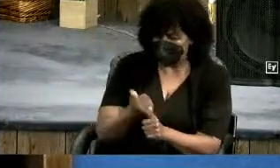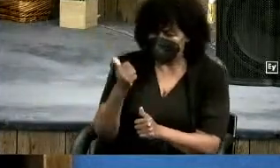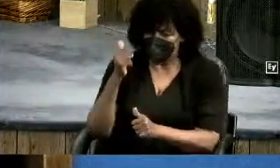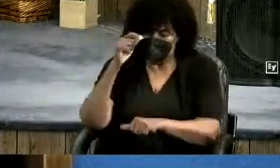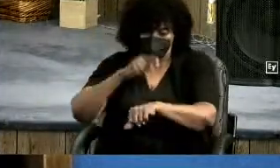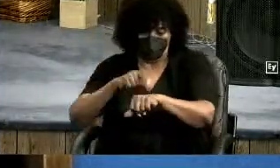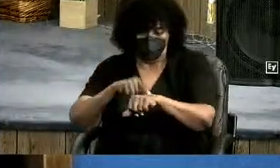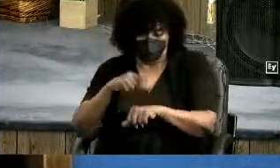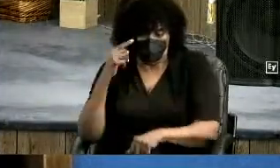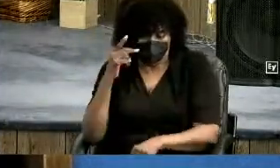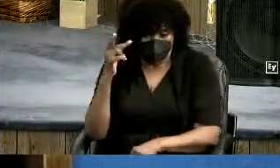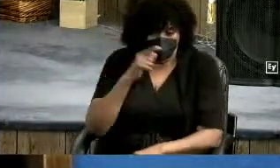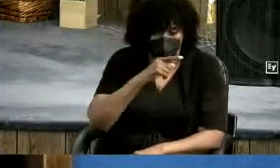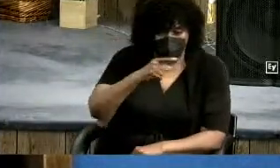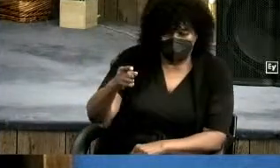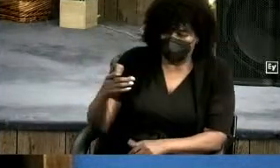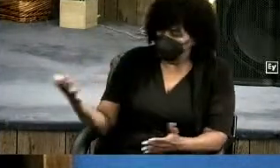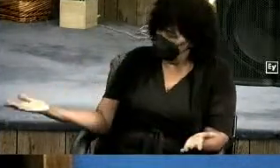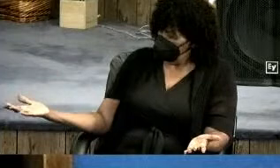you? Something wrong with you.